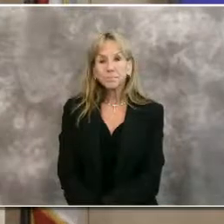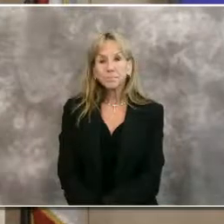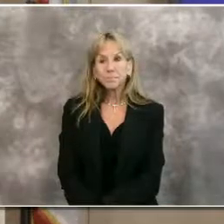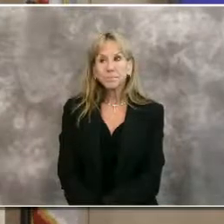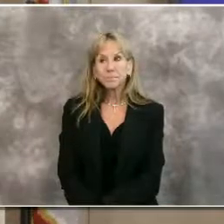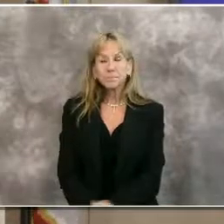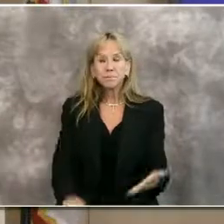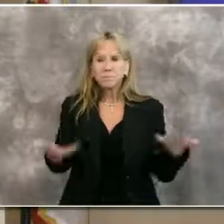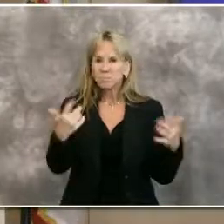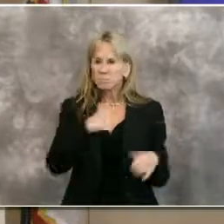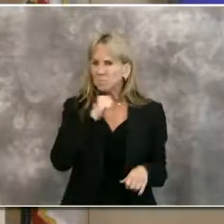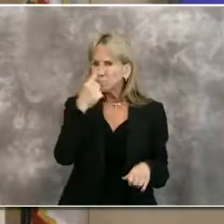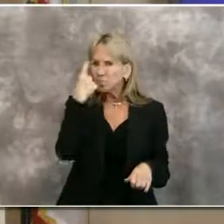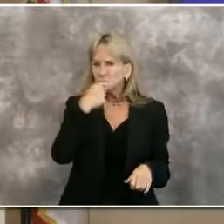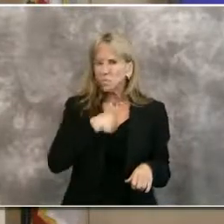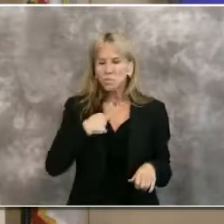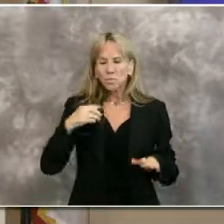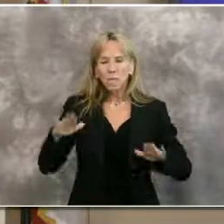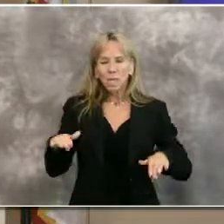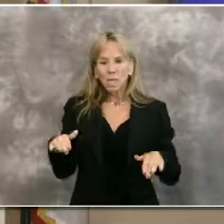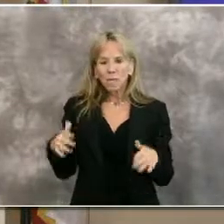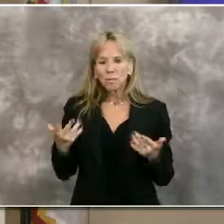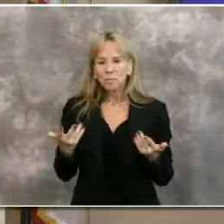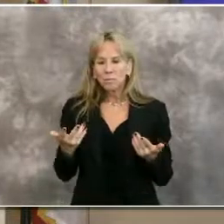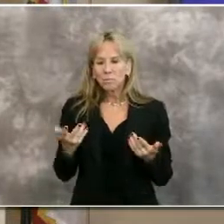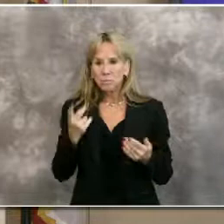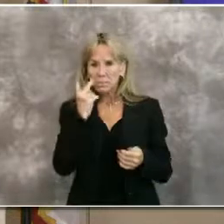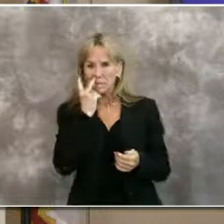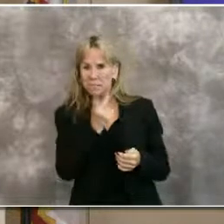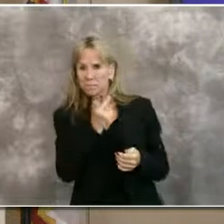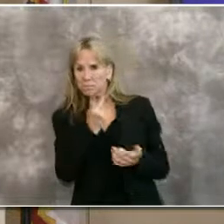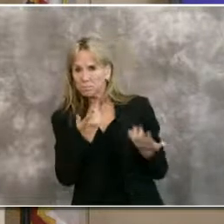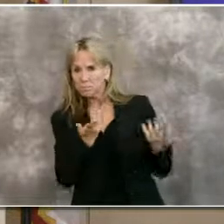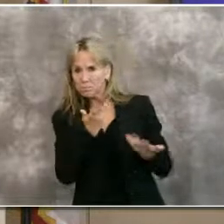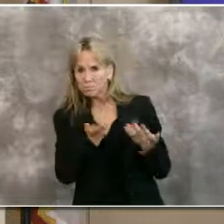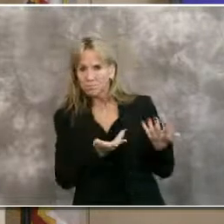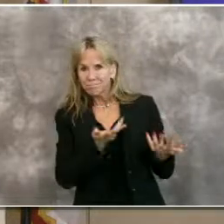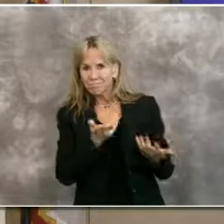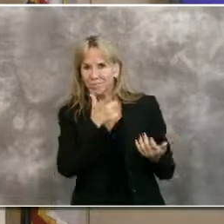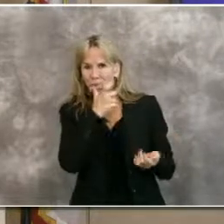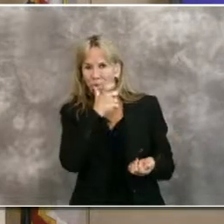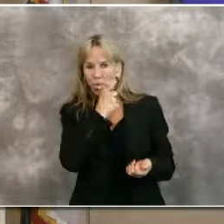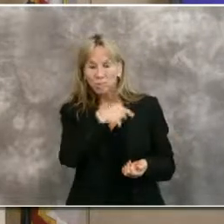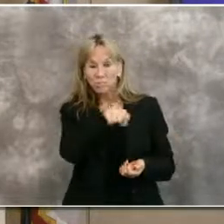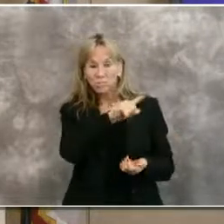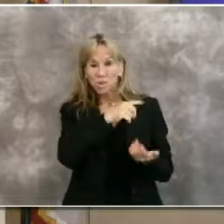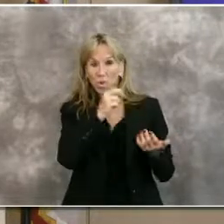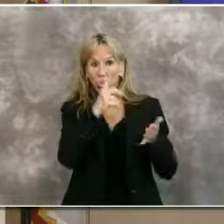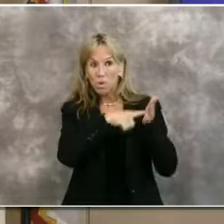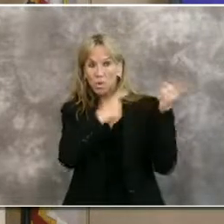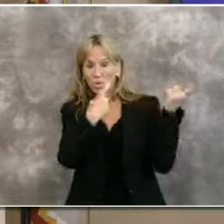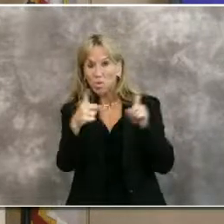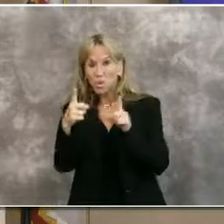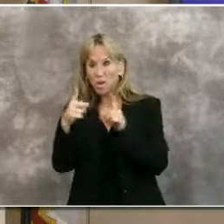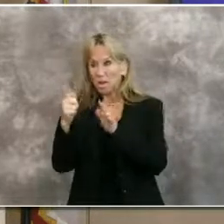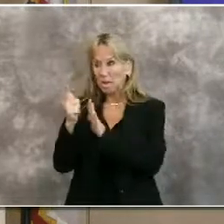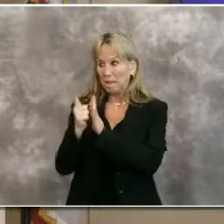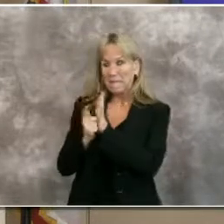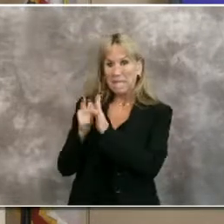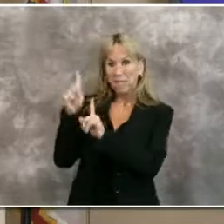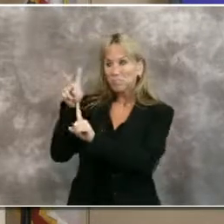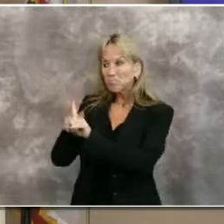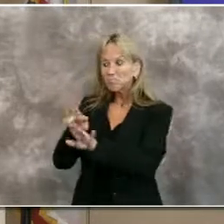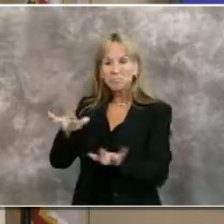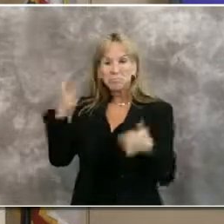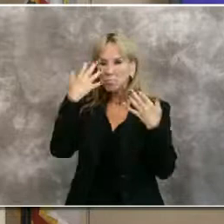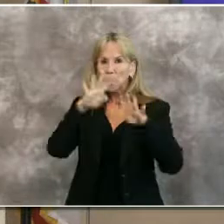Well, I don't think we've had a chance really to see those legal proceedings at this point. I'm sure we'll get a